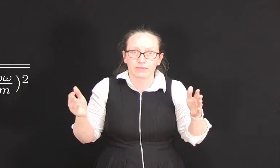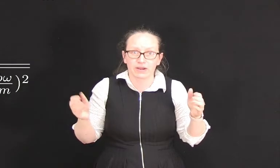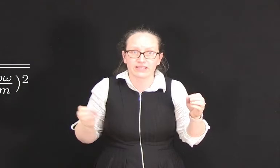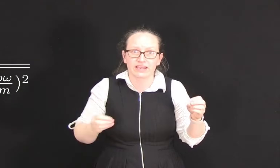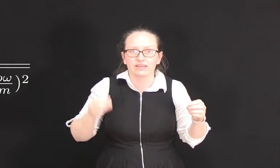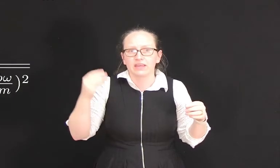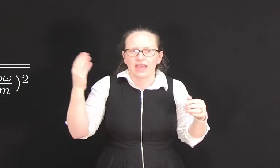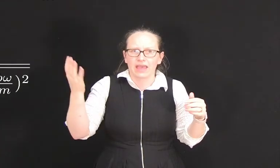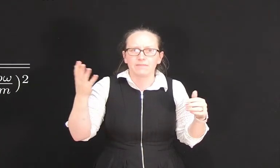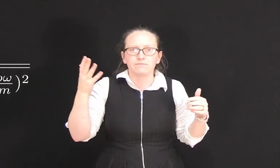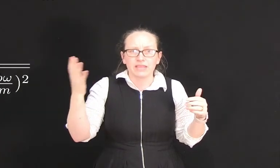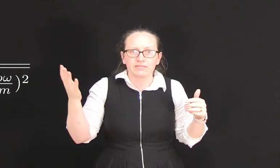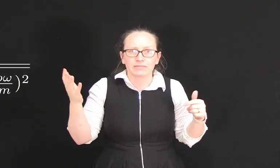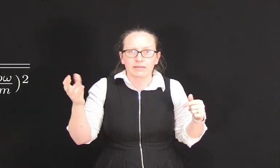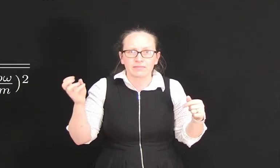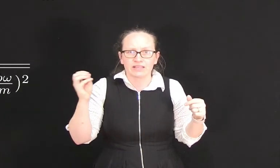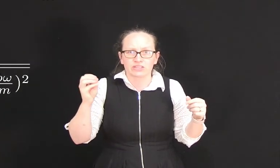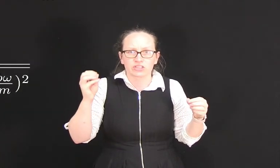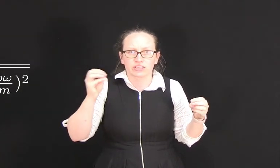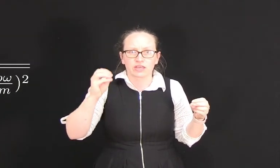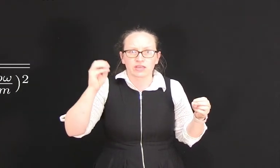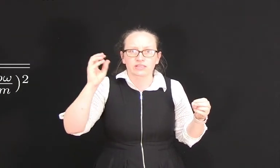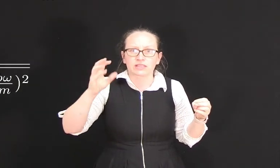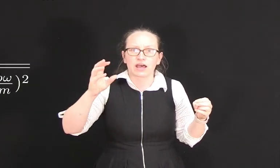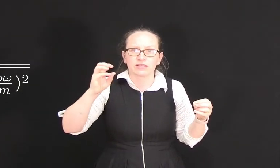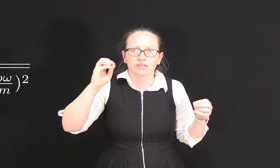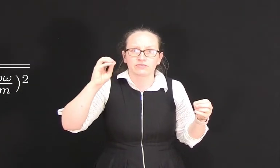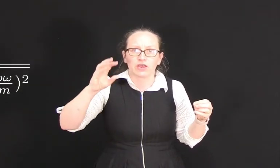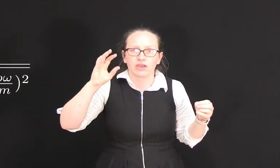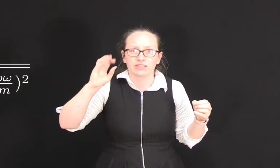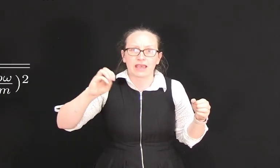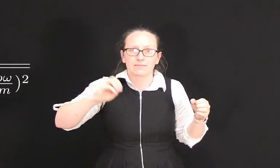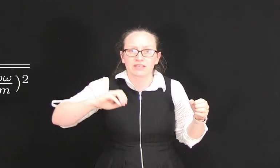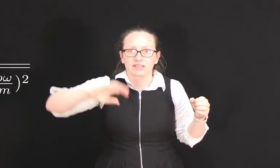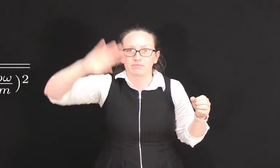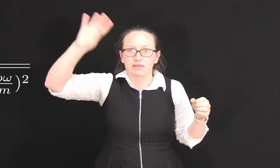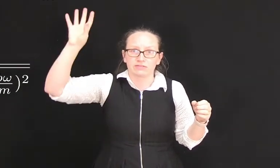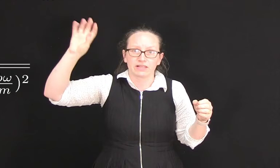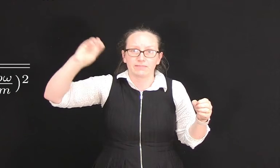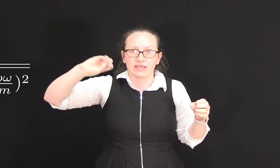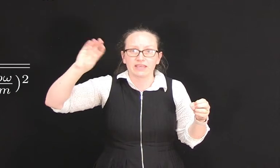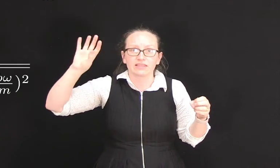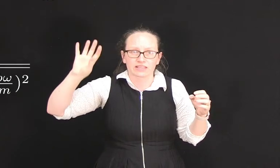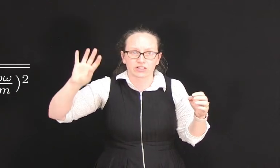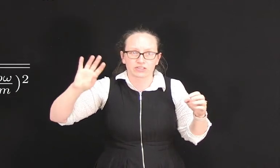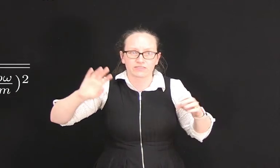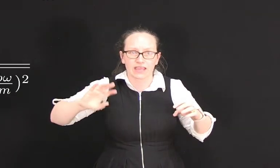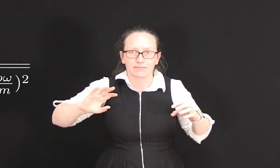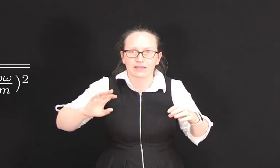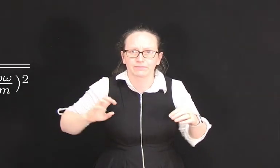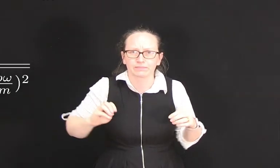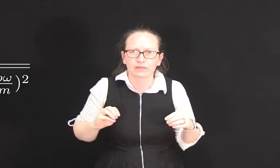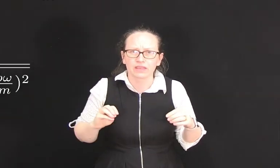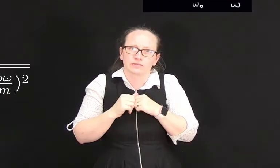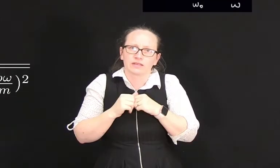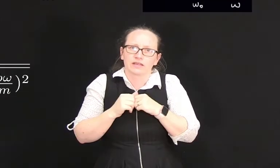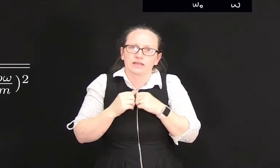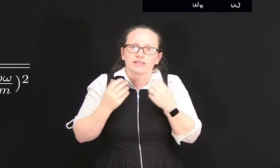want to vibrate at. And B, remember, is just the size of the damping. So if B is really big, there's lots of